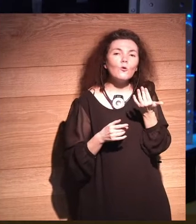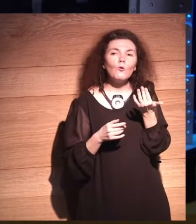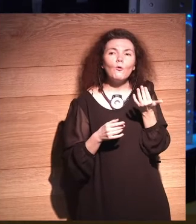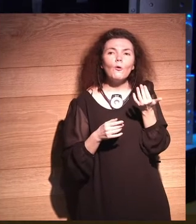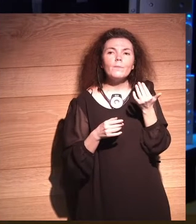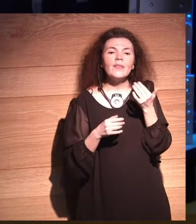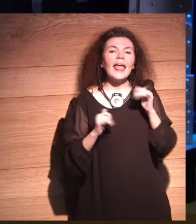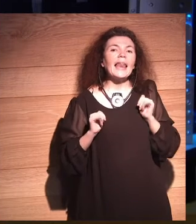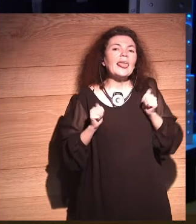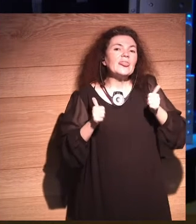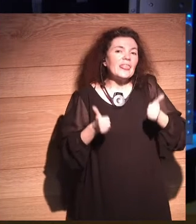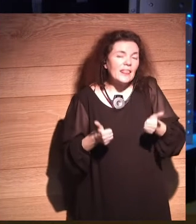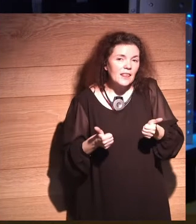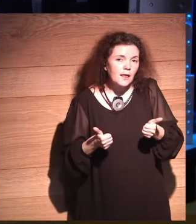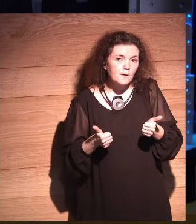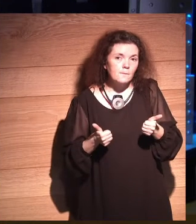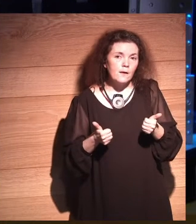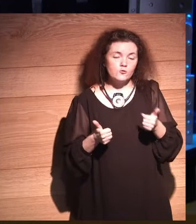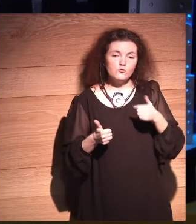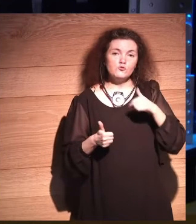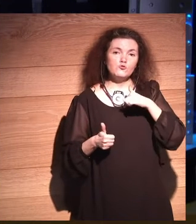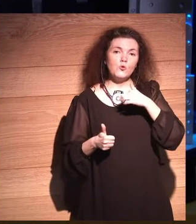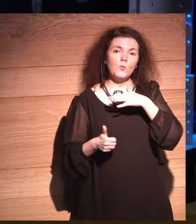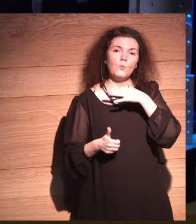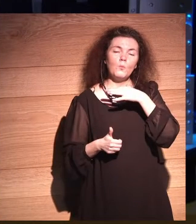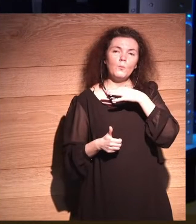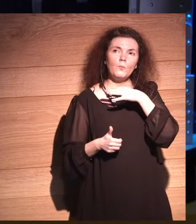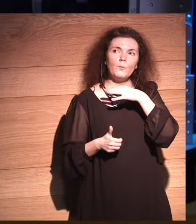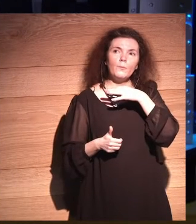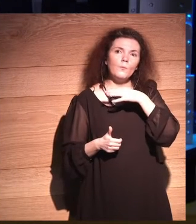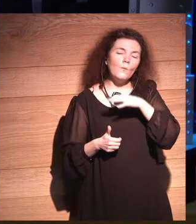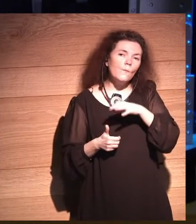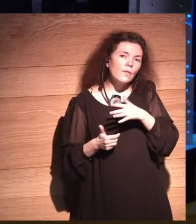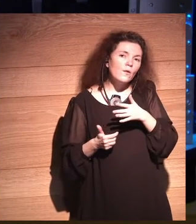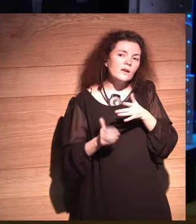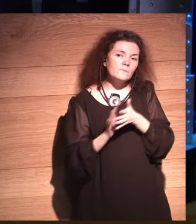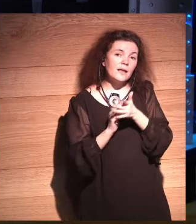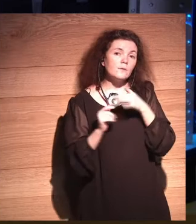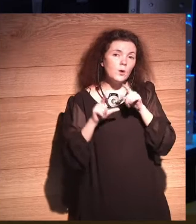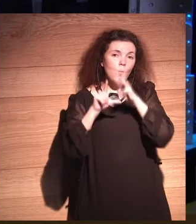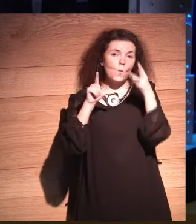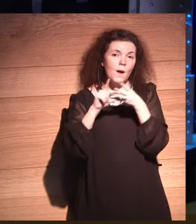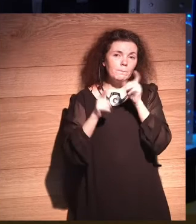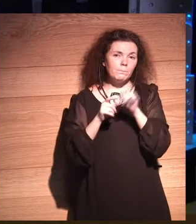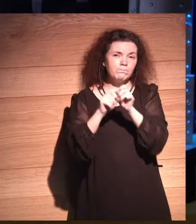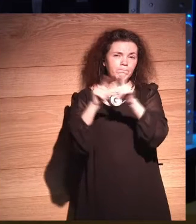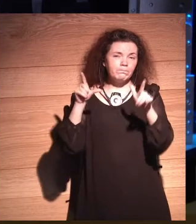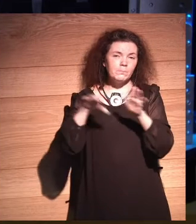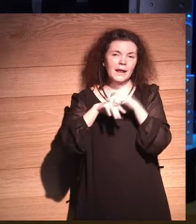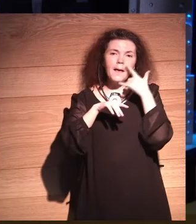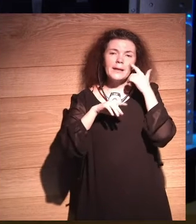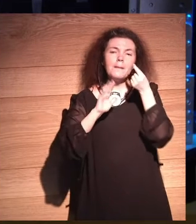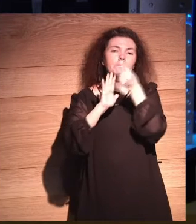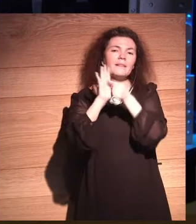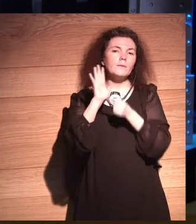on to the Crowd Law Manifesto, a series of 12 principles that were collaboratively developed by global experts,